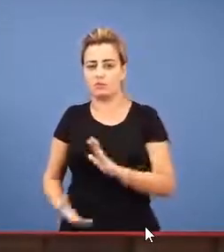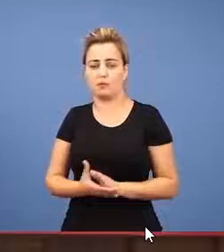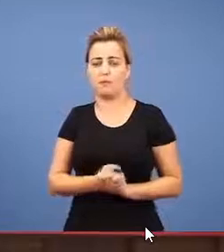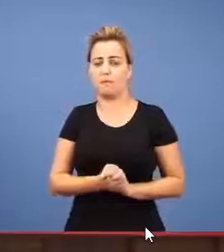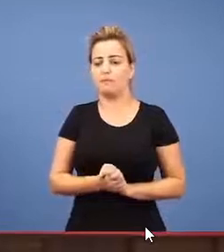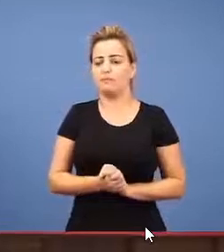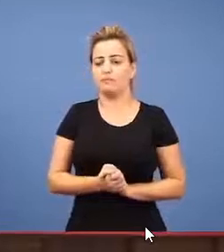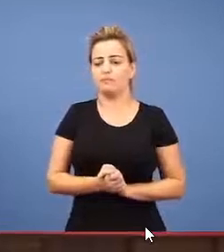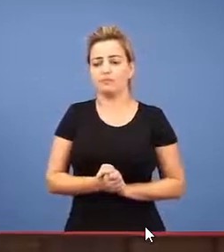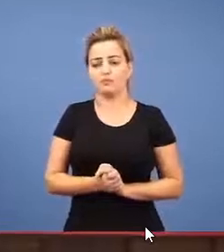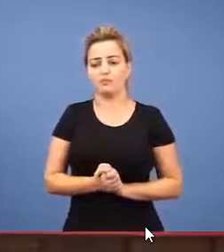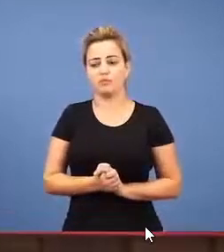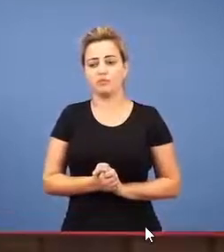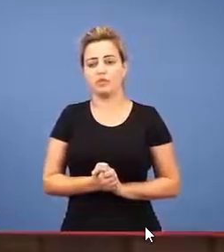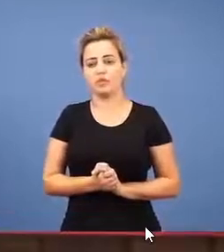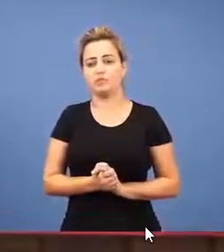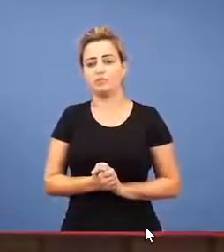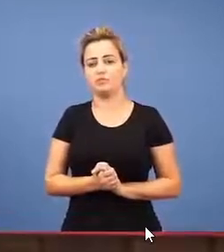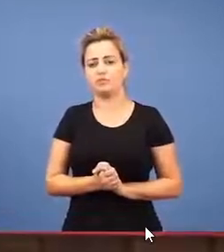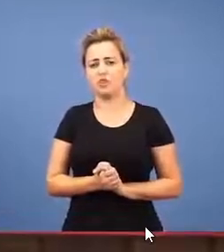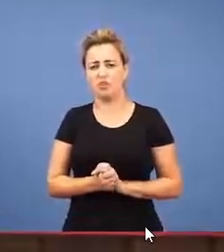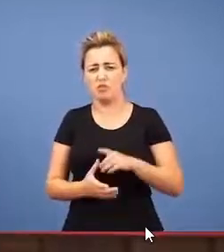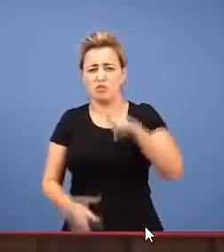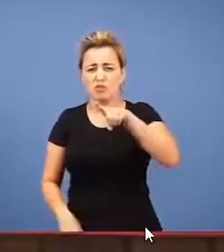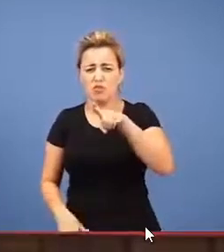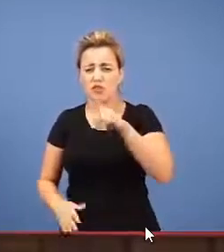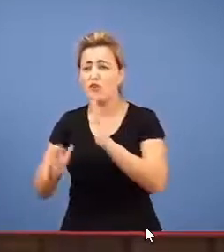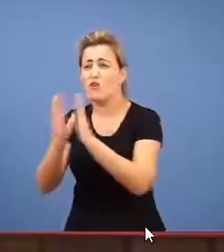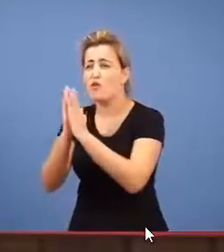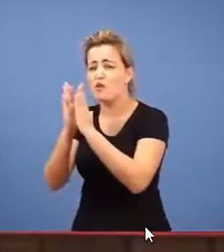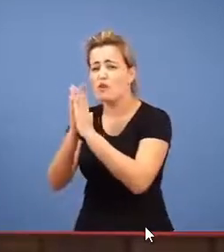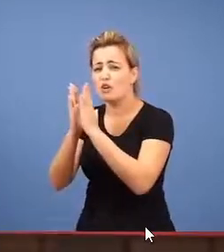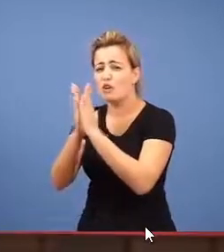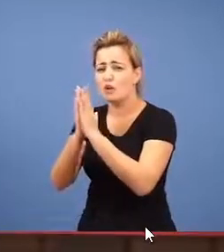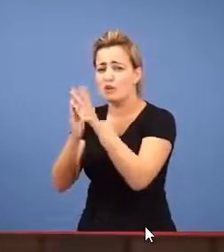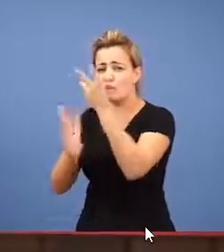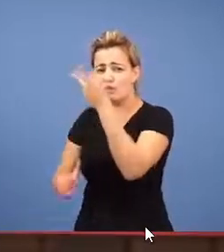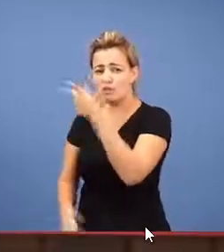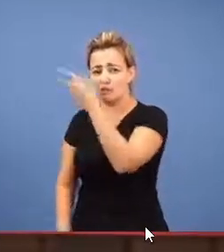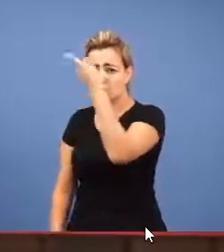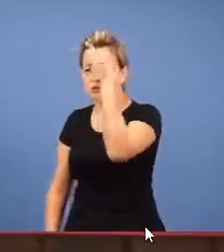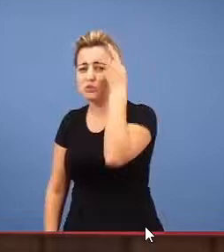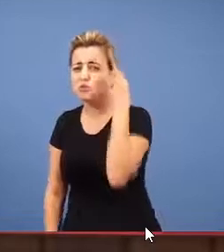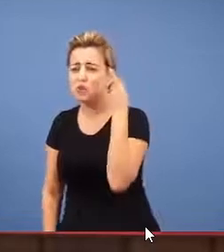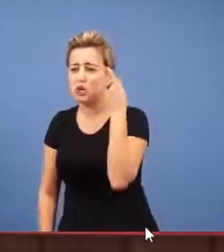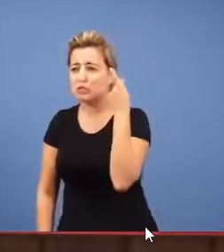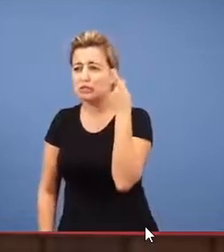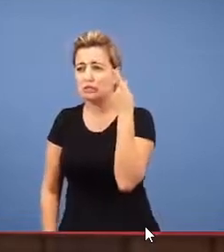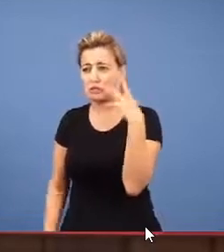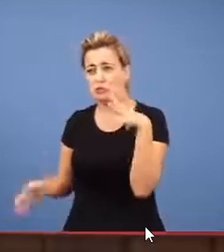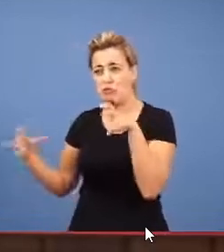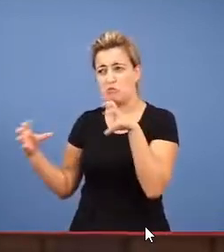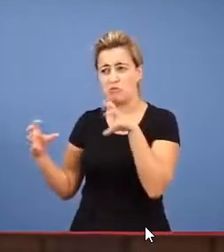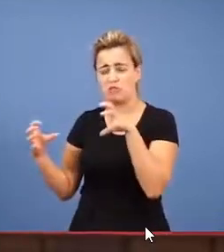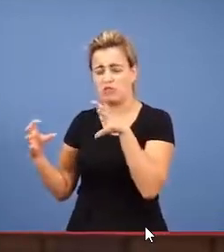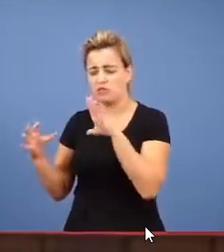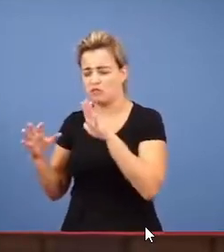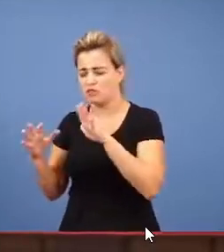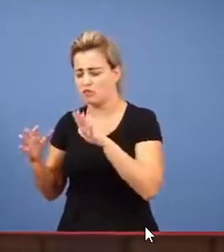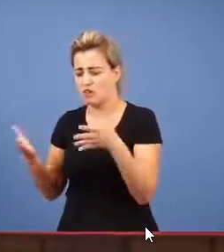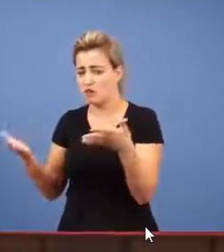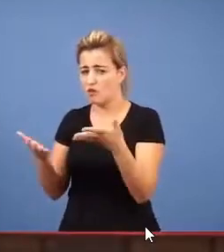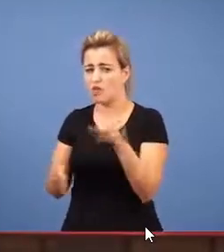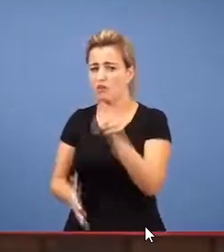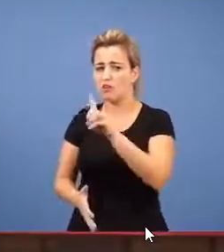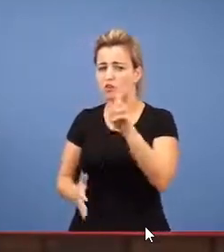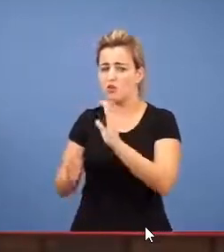do. Precious, going to sing, precious are your works. You're not going to pay for others. Pray for yourself now. Oh, I have an enemy. I'm going to